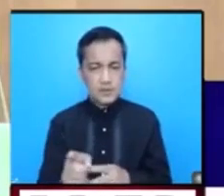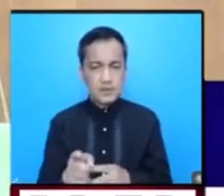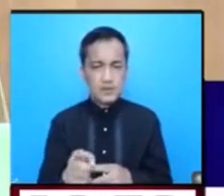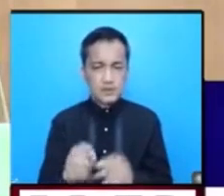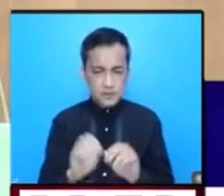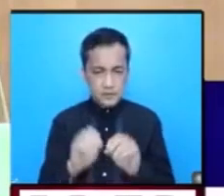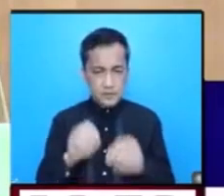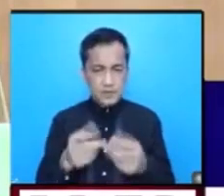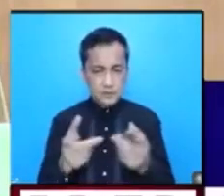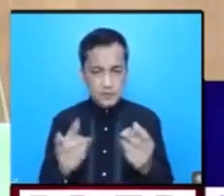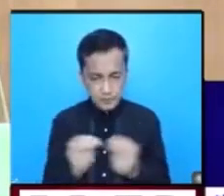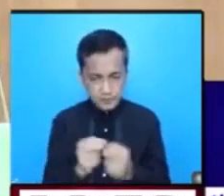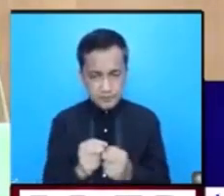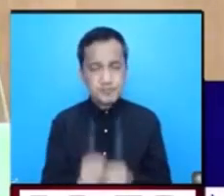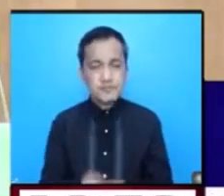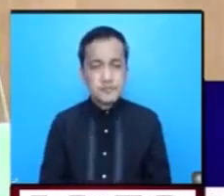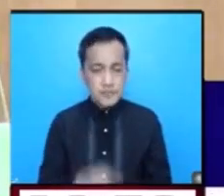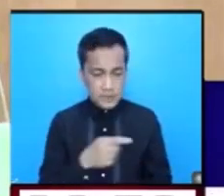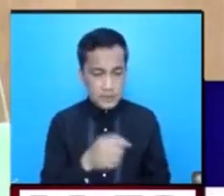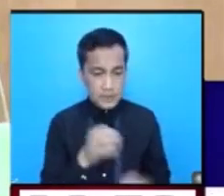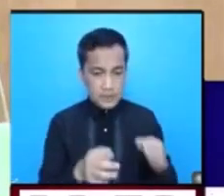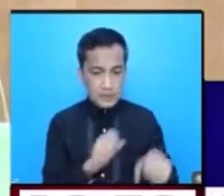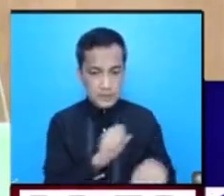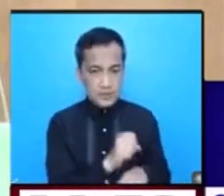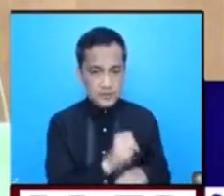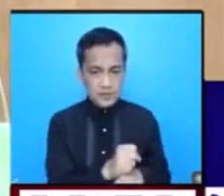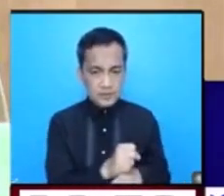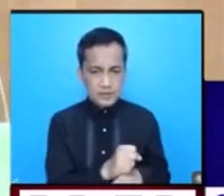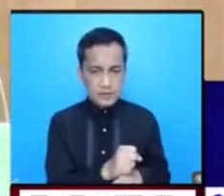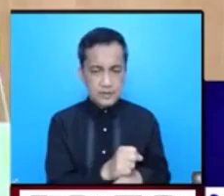workers are not disadvantaged